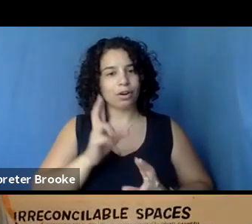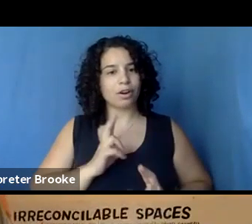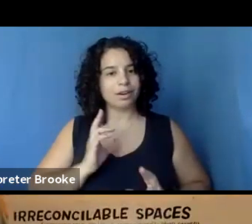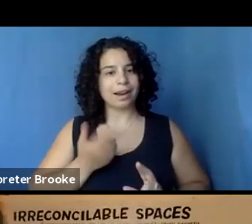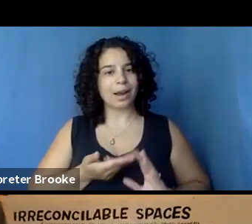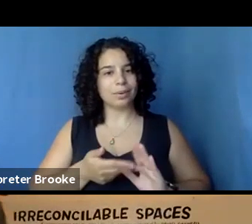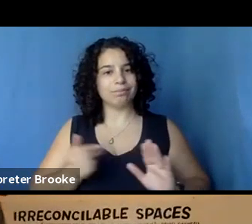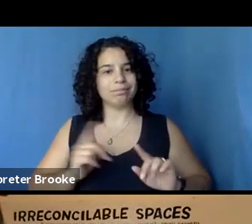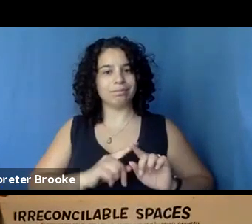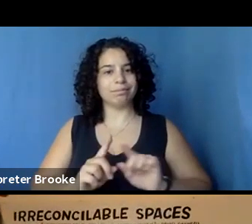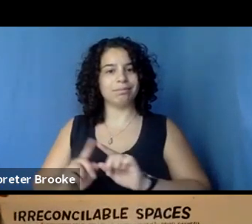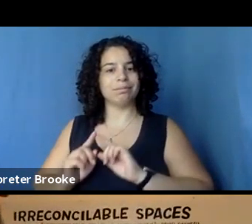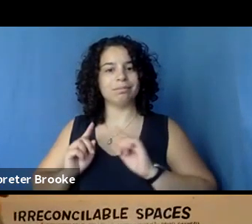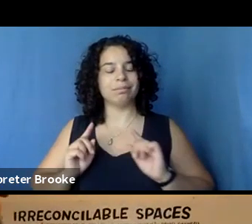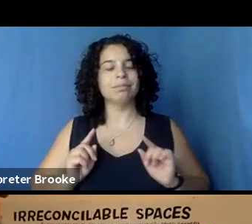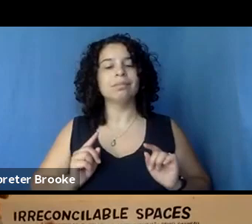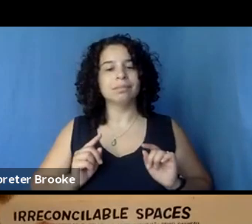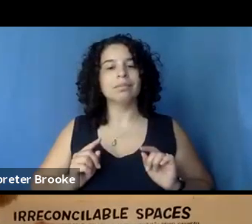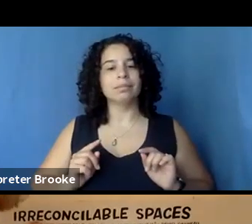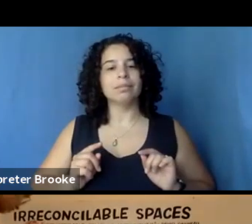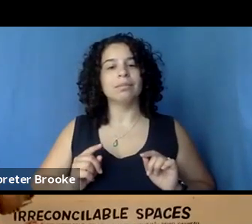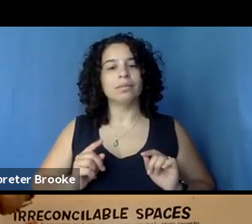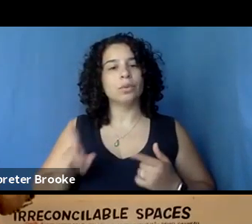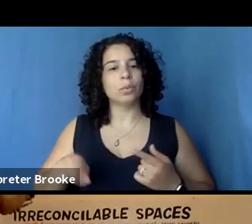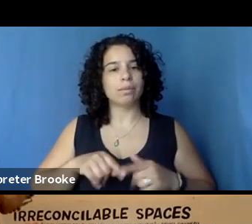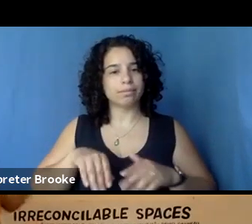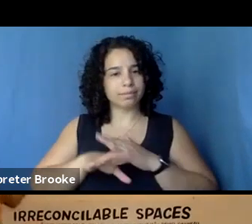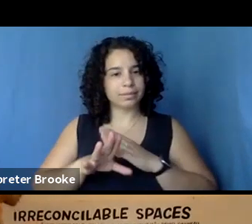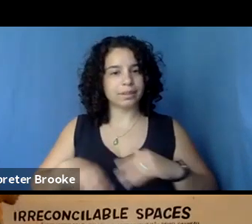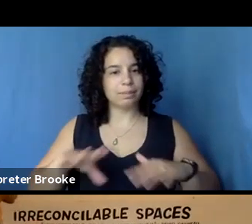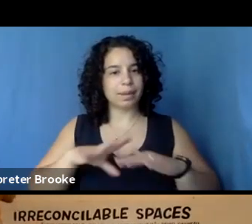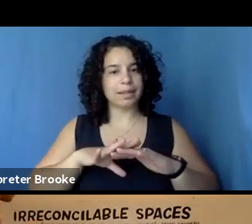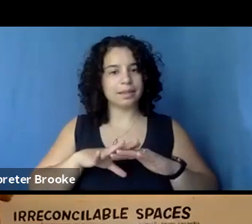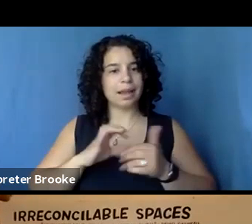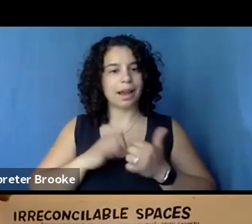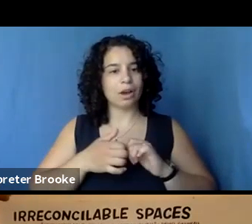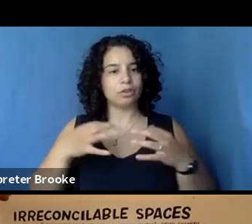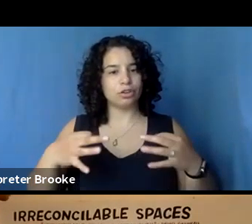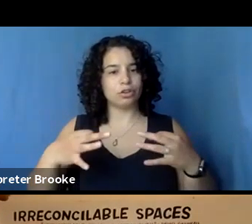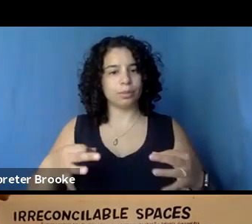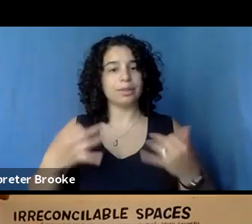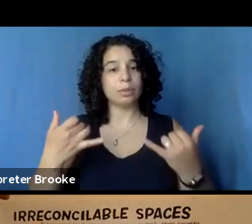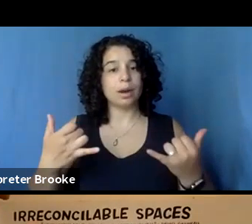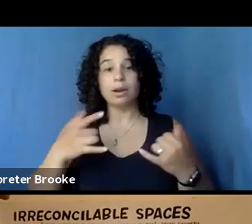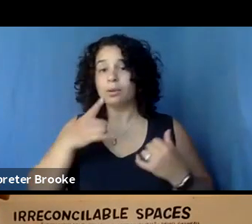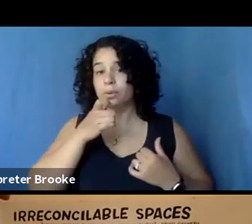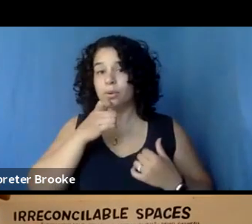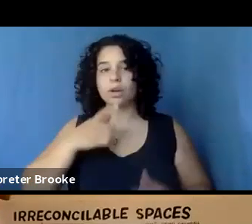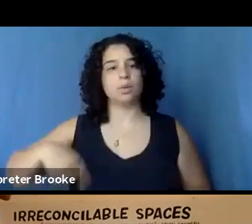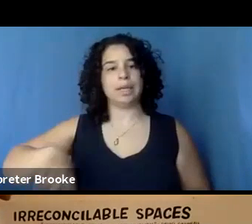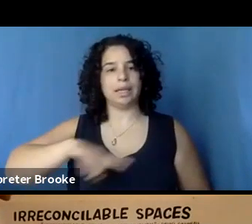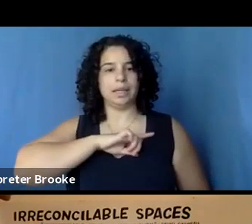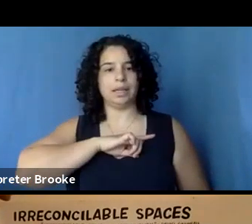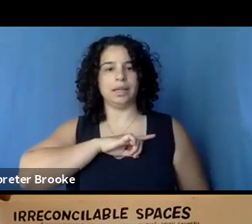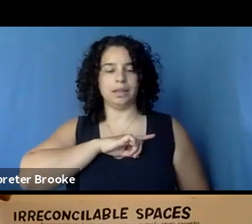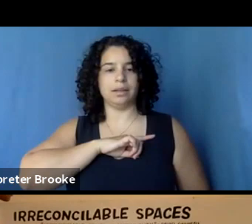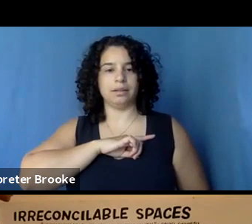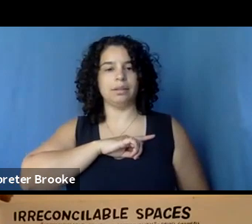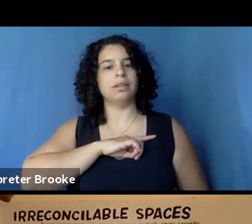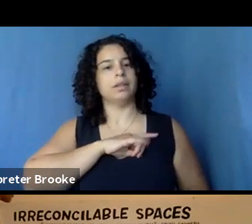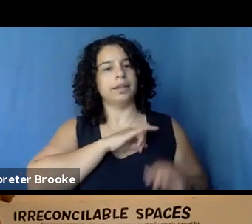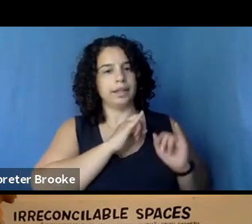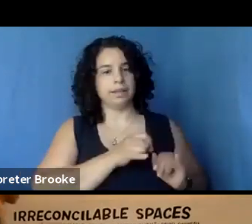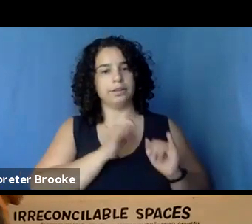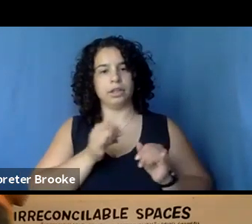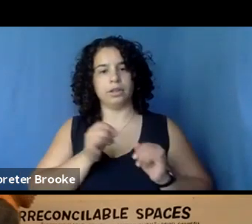our group that we enter that space with determines. And right now it's we individually determining those spaces, which honor